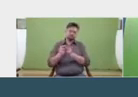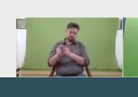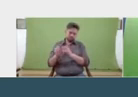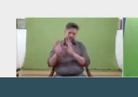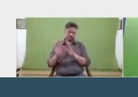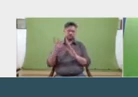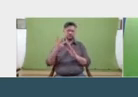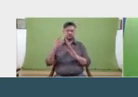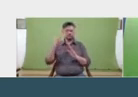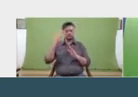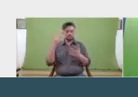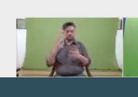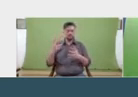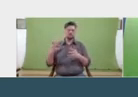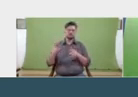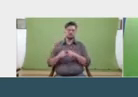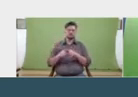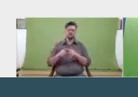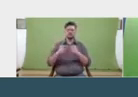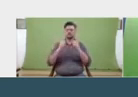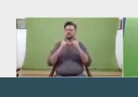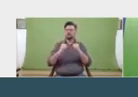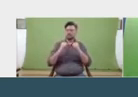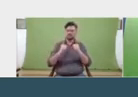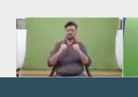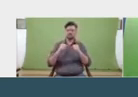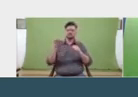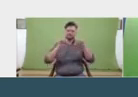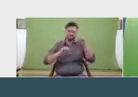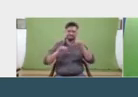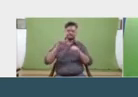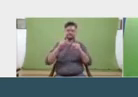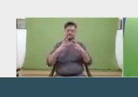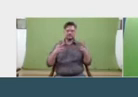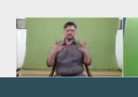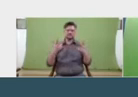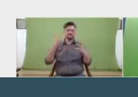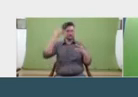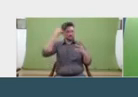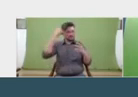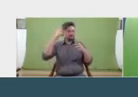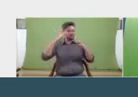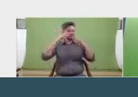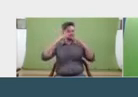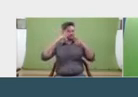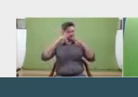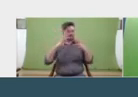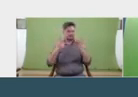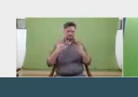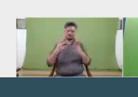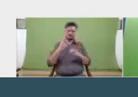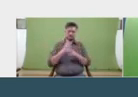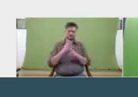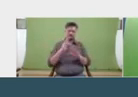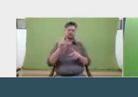conducting uh experiments and studying uh brain but they have made lot of uh progress